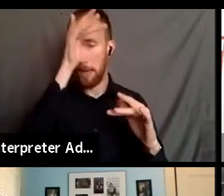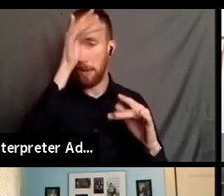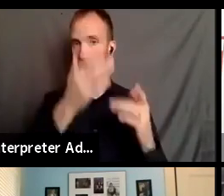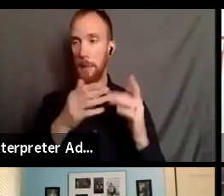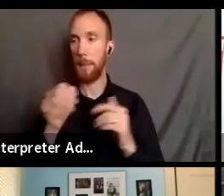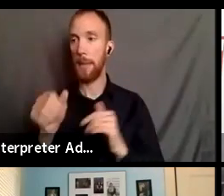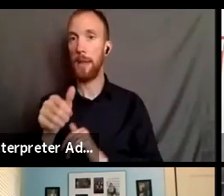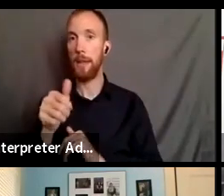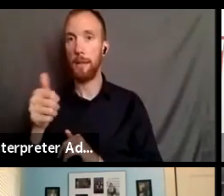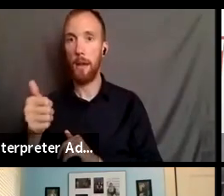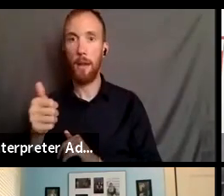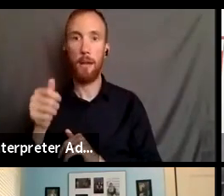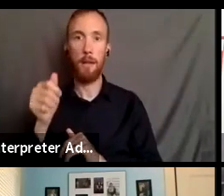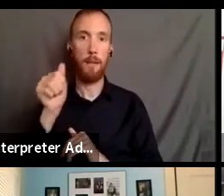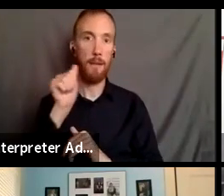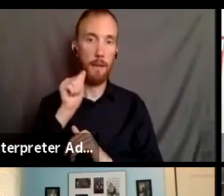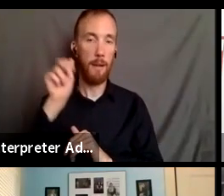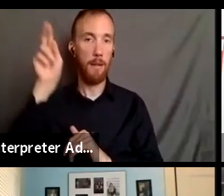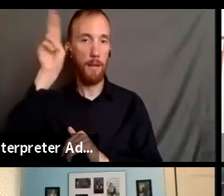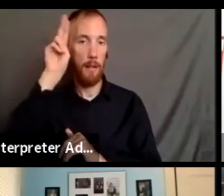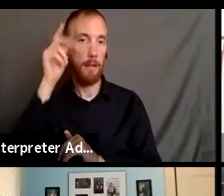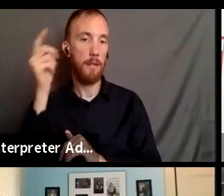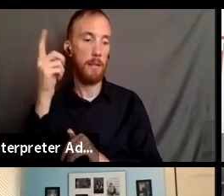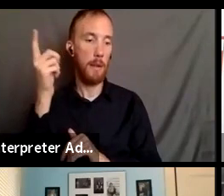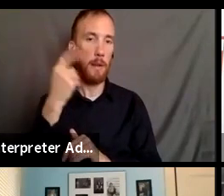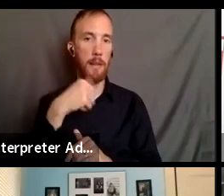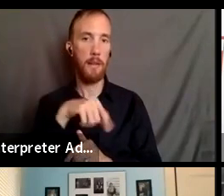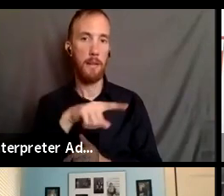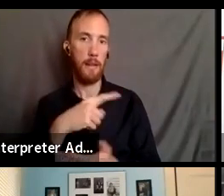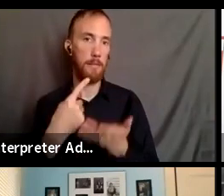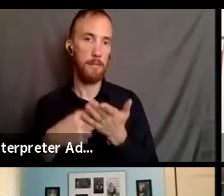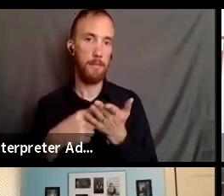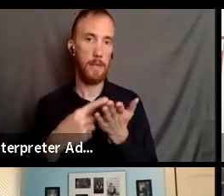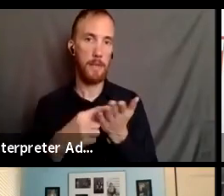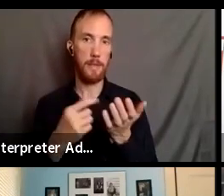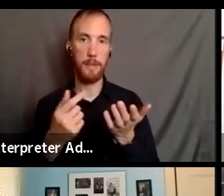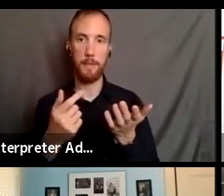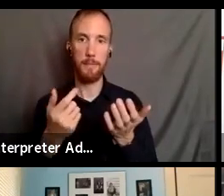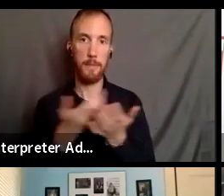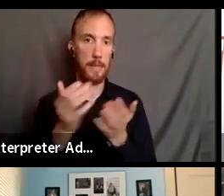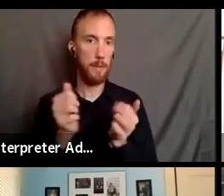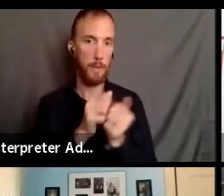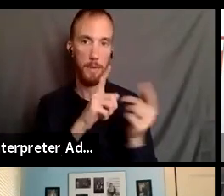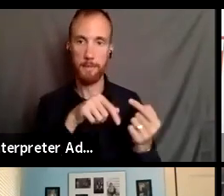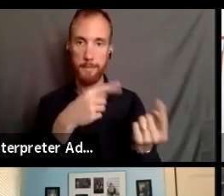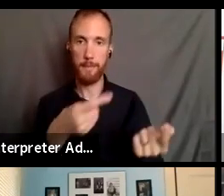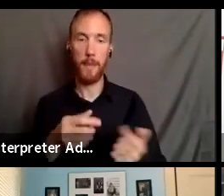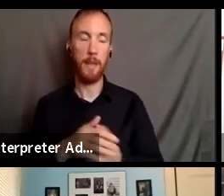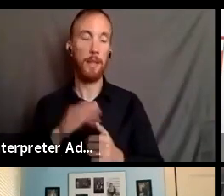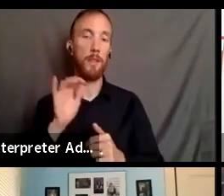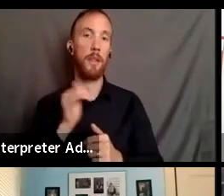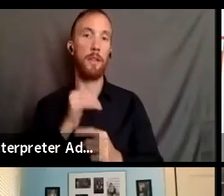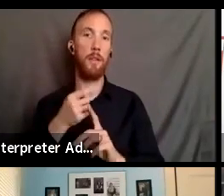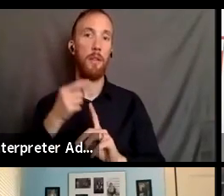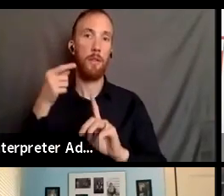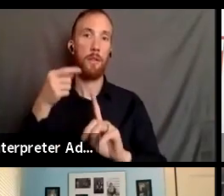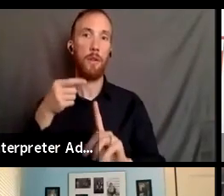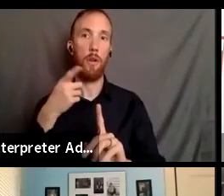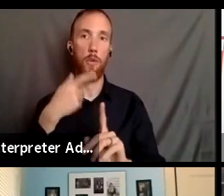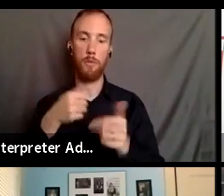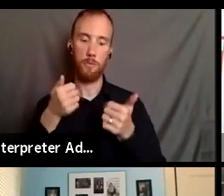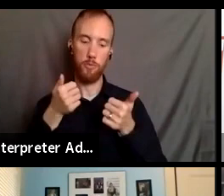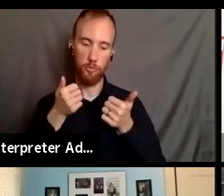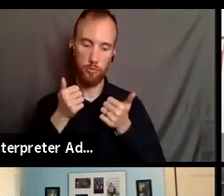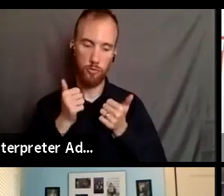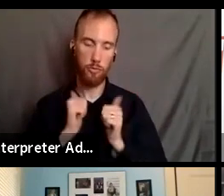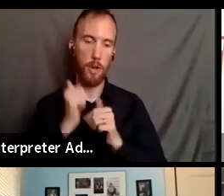in conversation with and so this is our goal i mean we're continuing to work to improve this process the longer the the